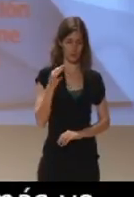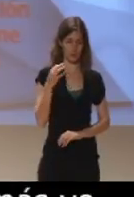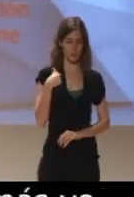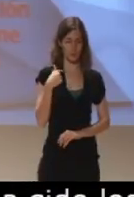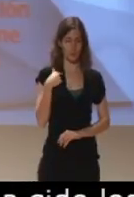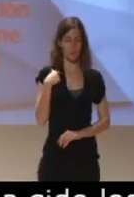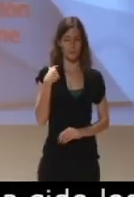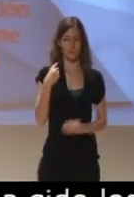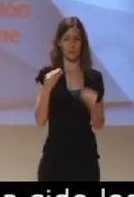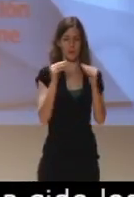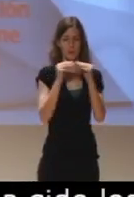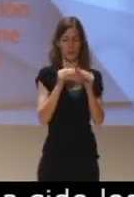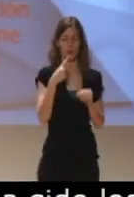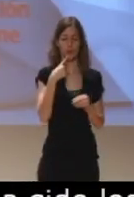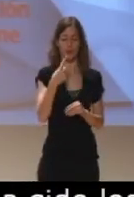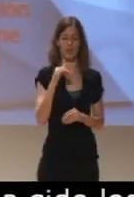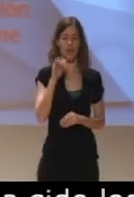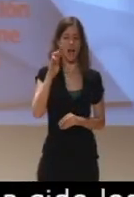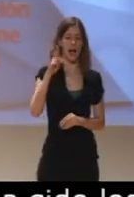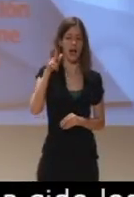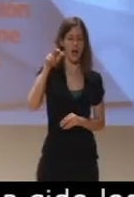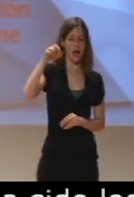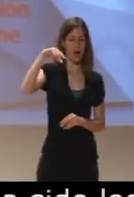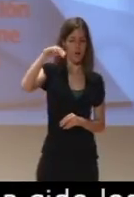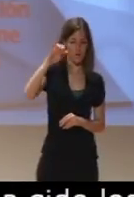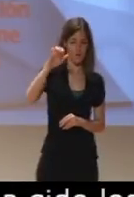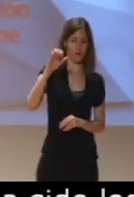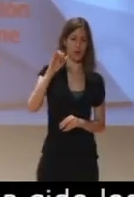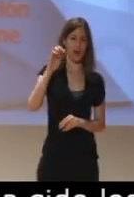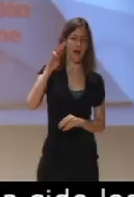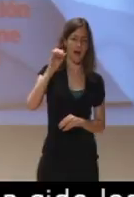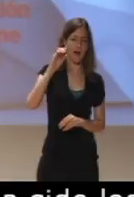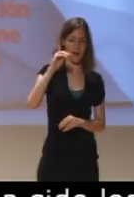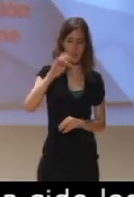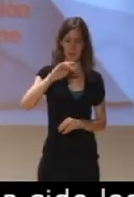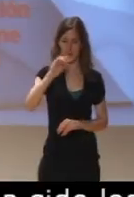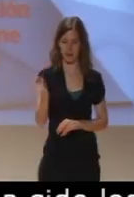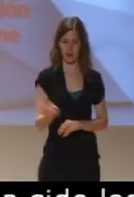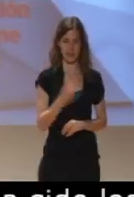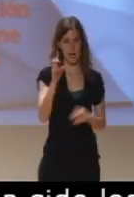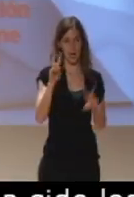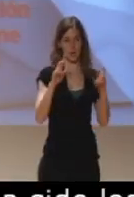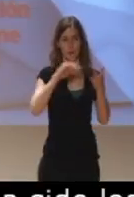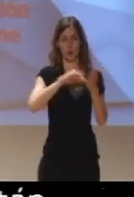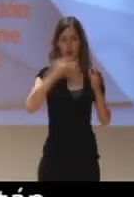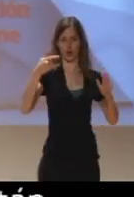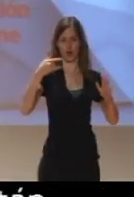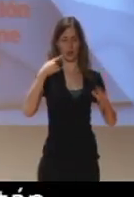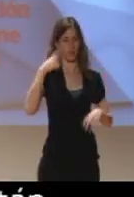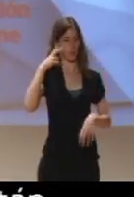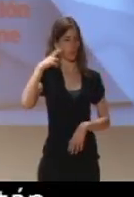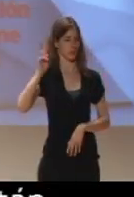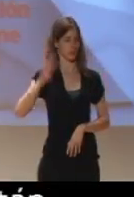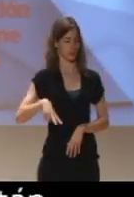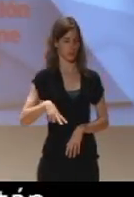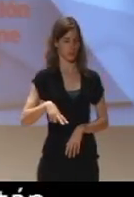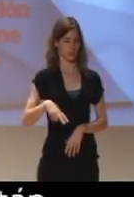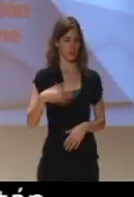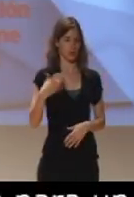Also, I share that a solution such as the iPhones, the iPads, etc., they are being very